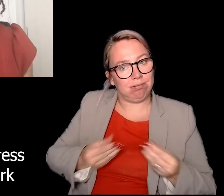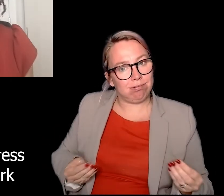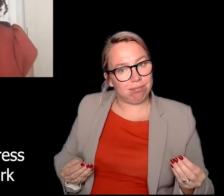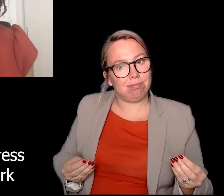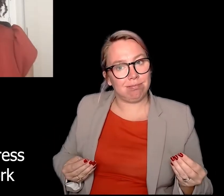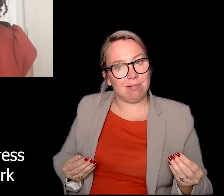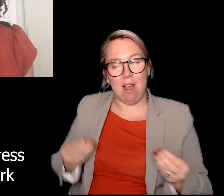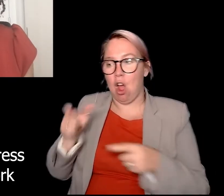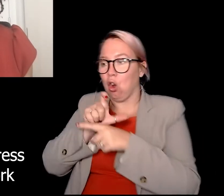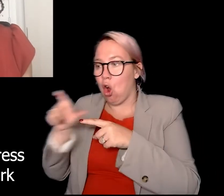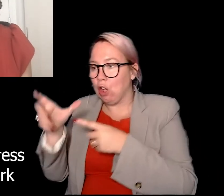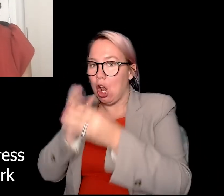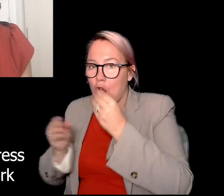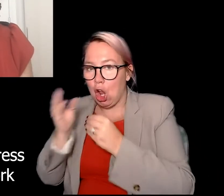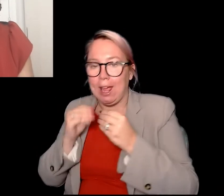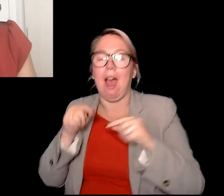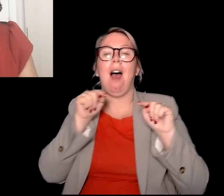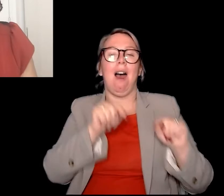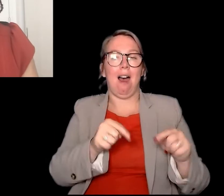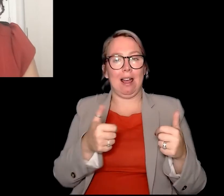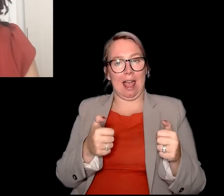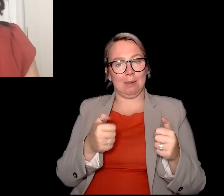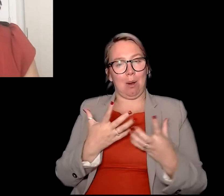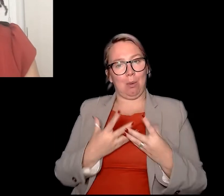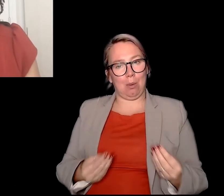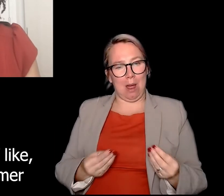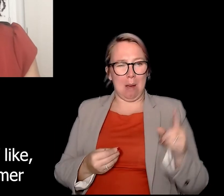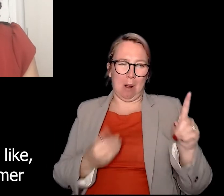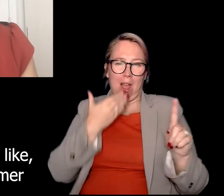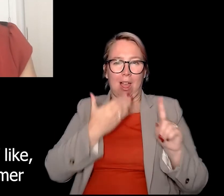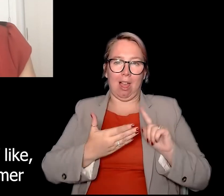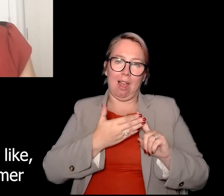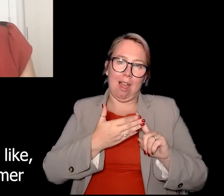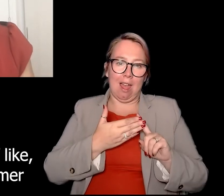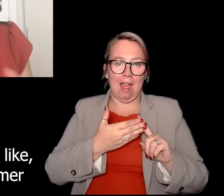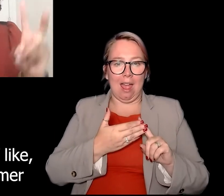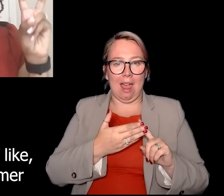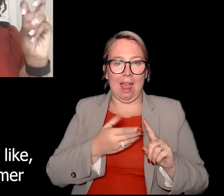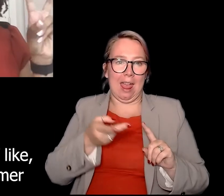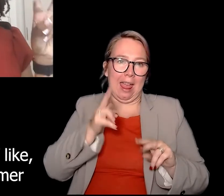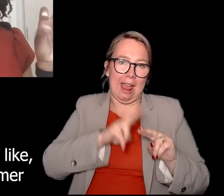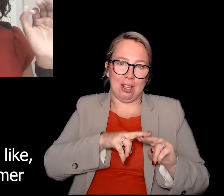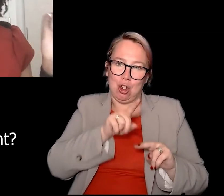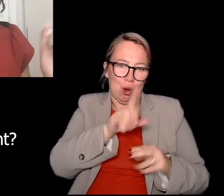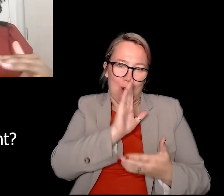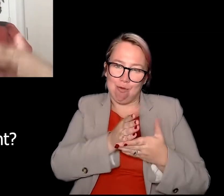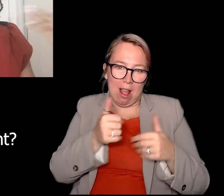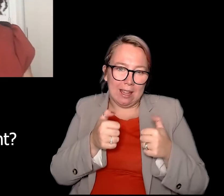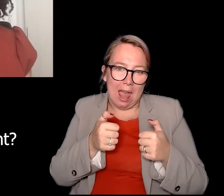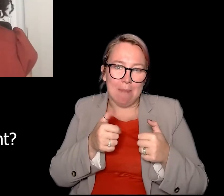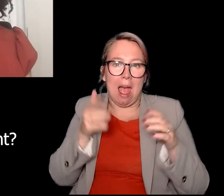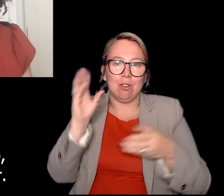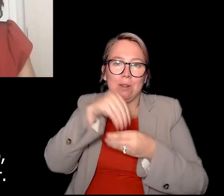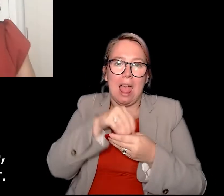really de-stress between our coursework. But for me, there was this concept of like, oh, you're not a real gamer if you